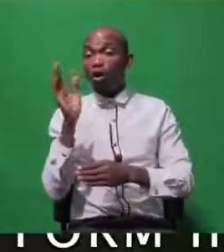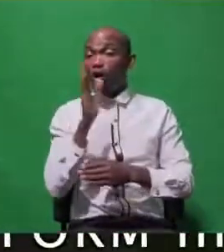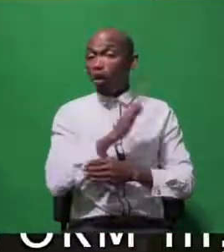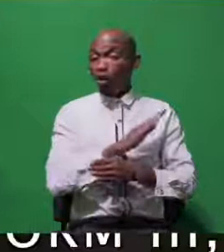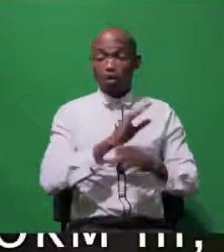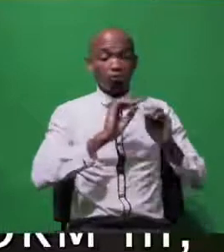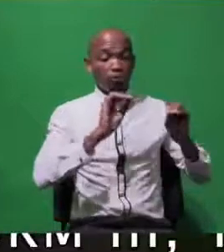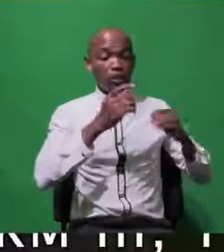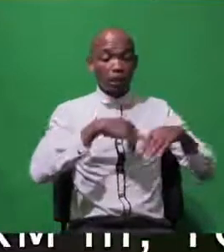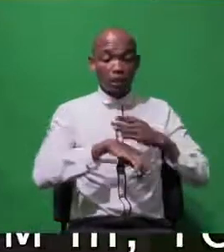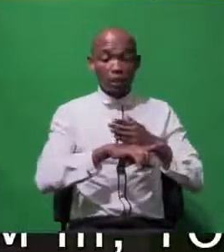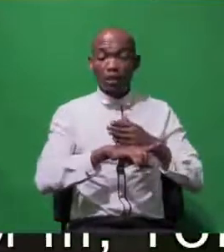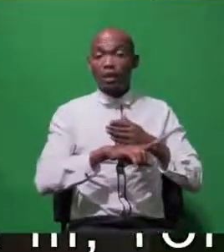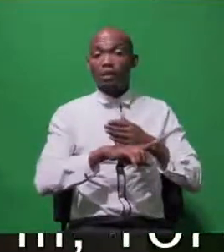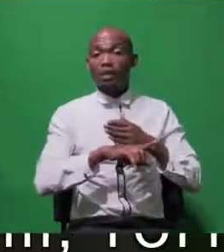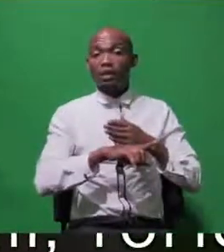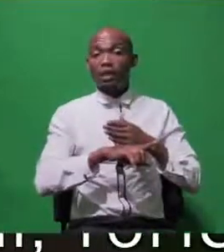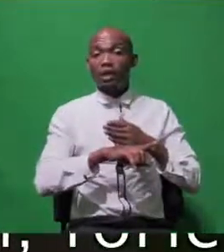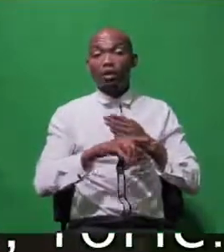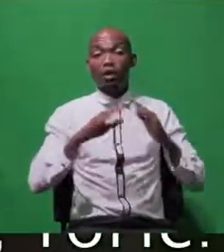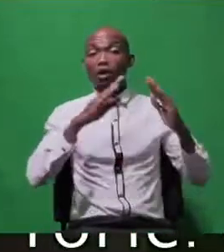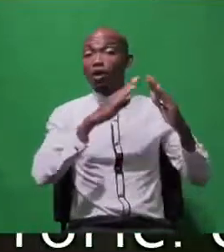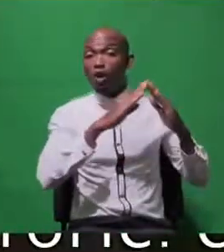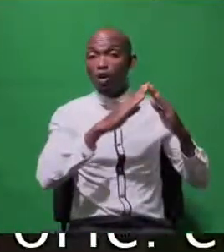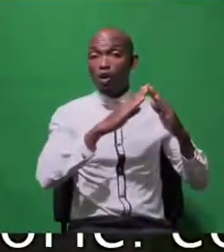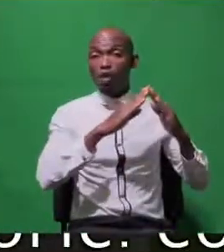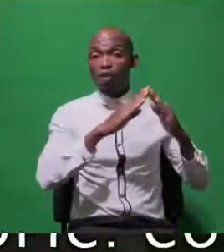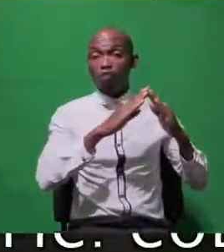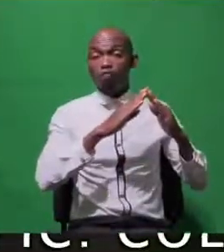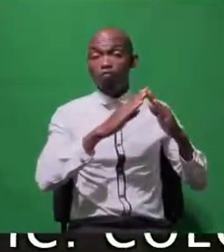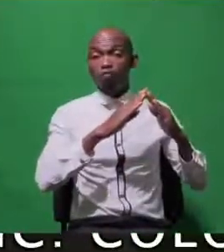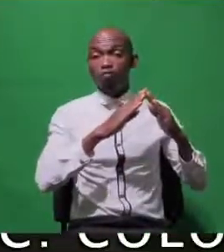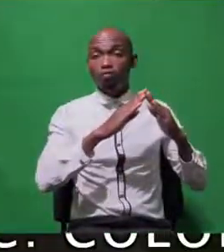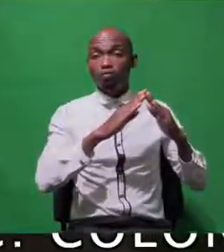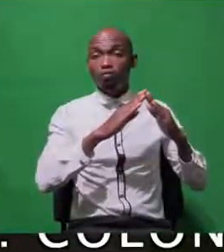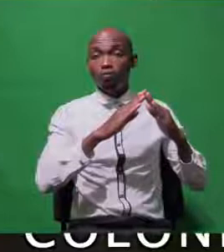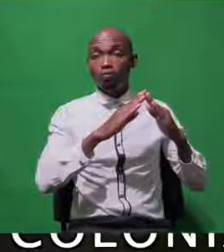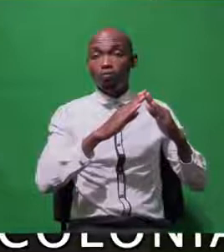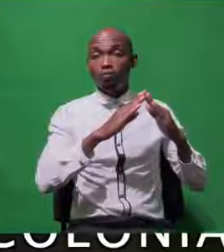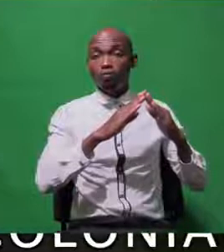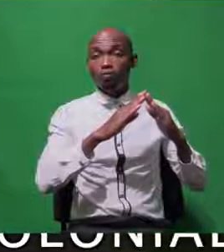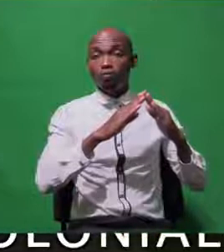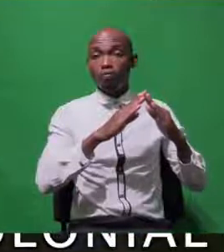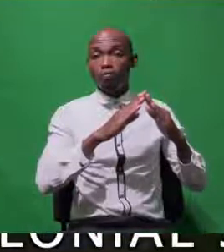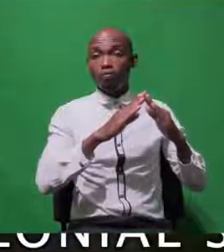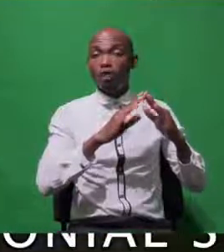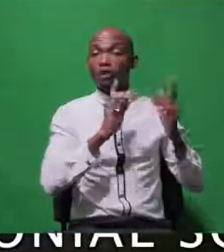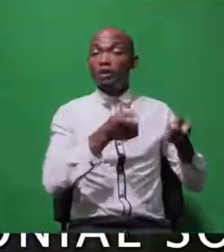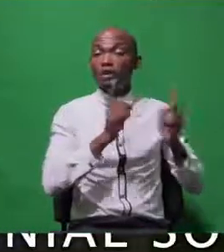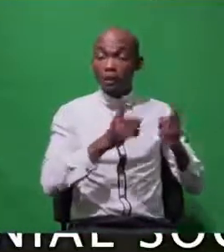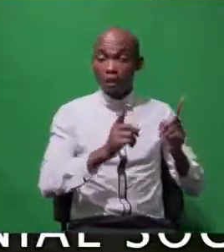by our elders at home, grandmothers, fathers, teach us